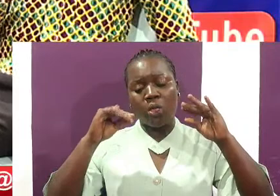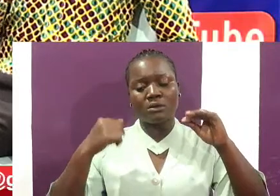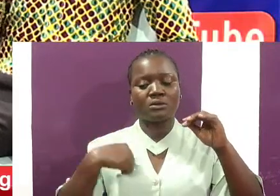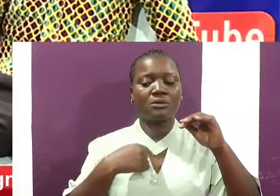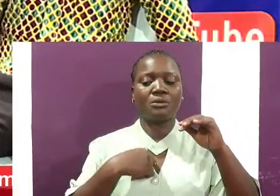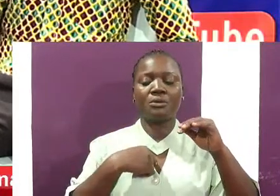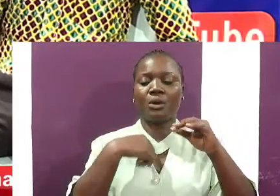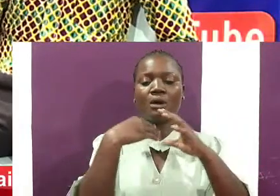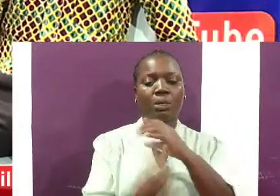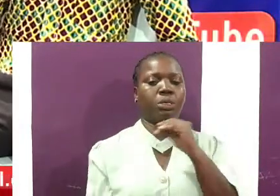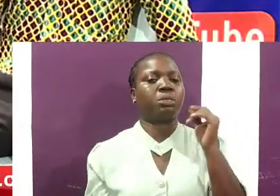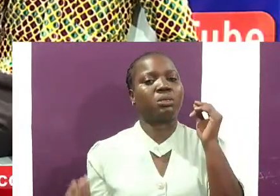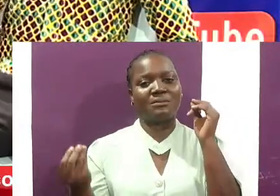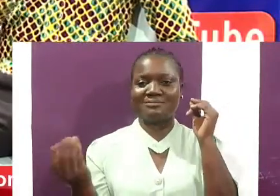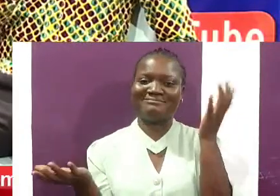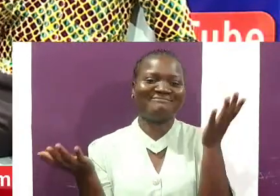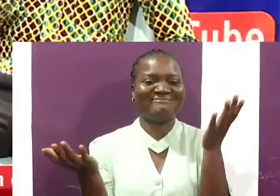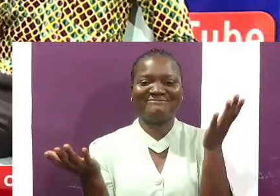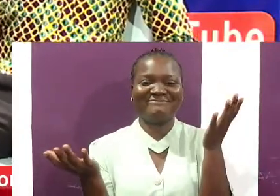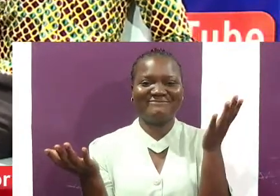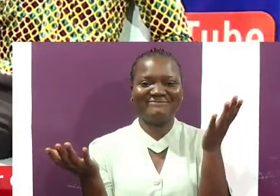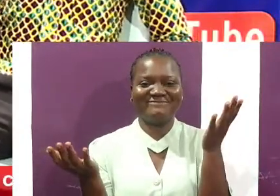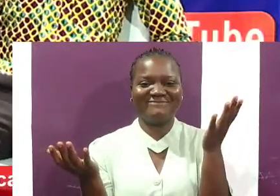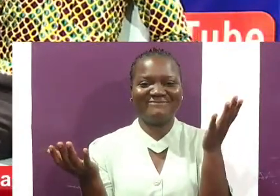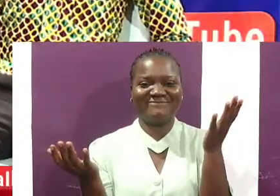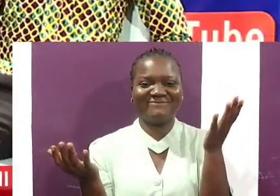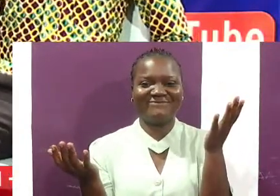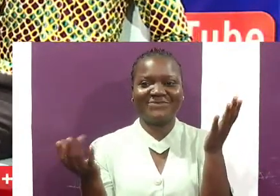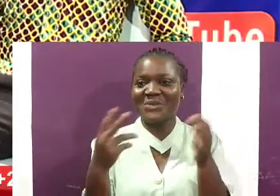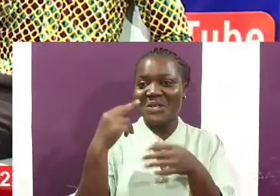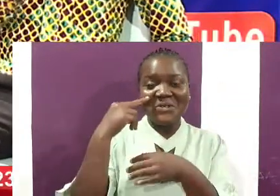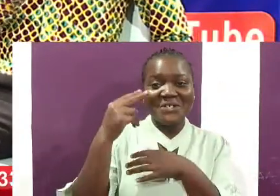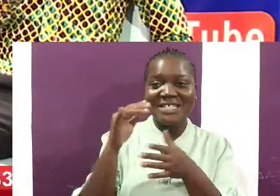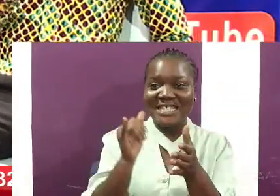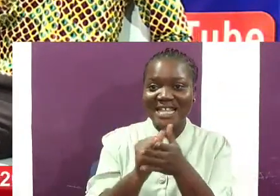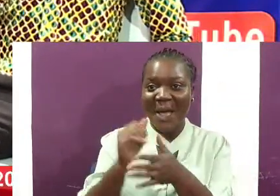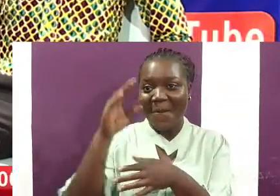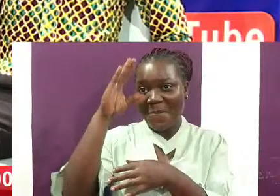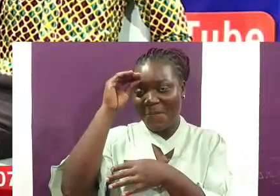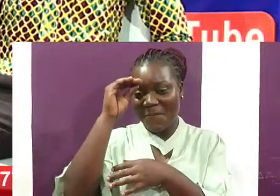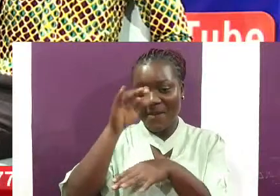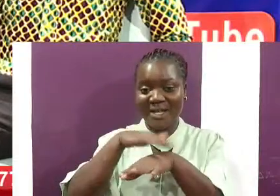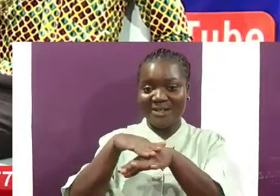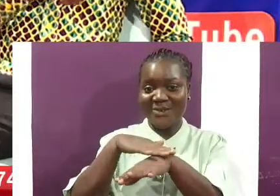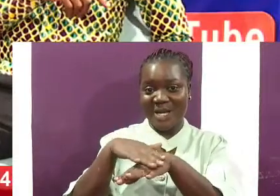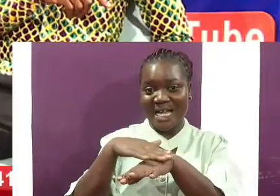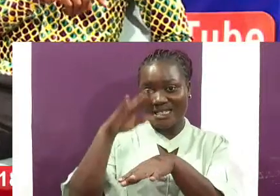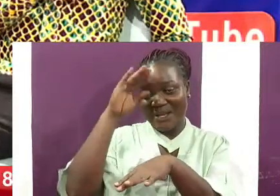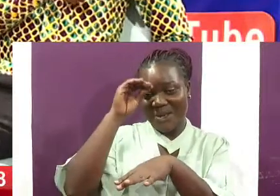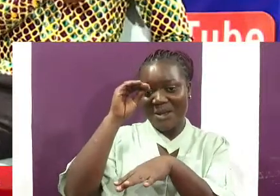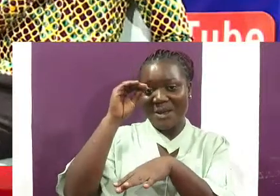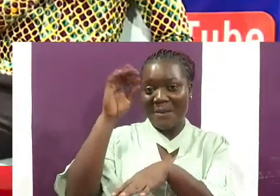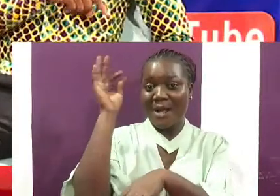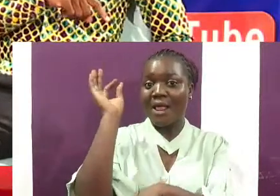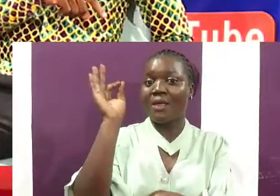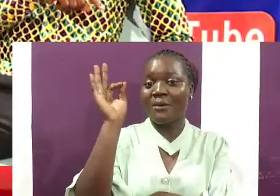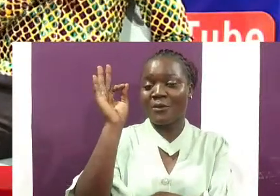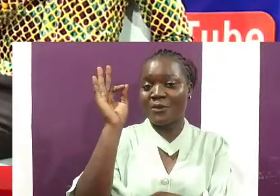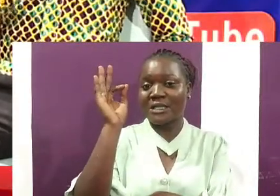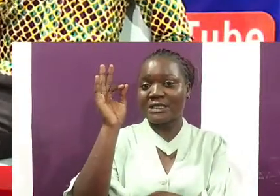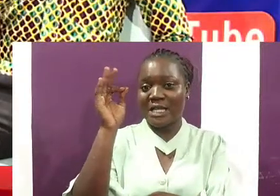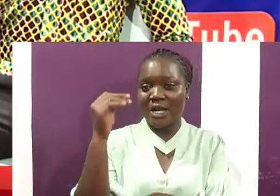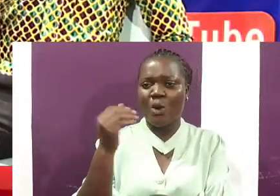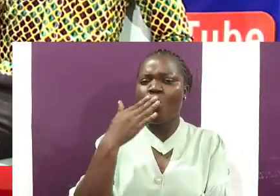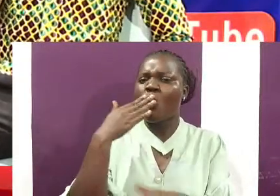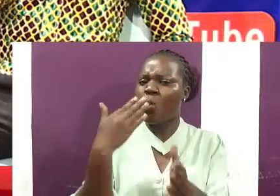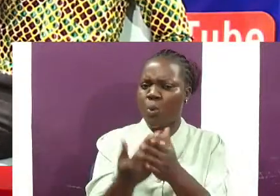ain't a mechanic. Aha. And Michael Clark, no, so, or you'll be our quadrature and say, we, yes, school, or Memphis School of Preaching. Memphis School